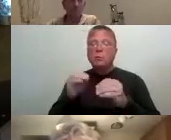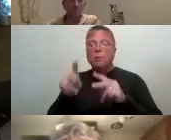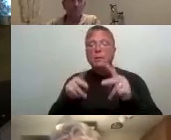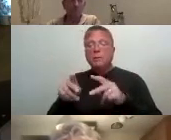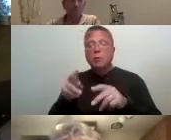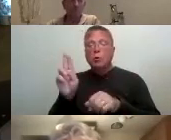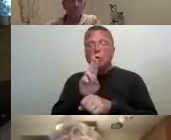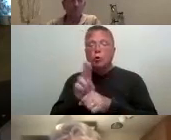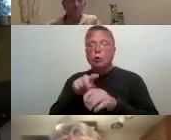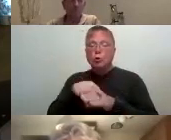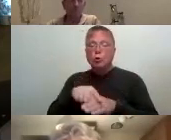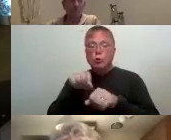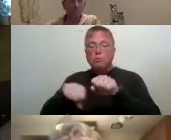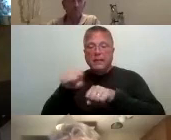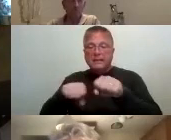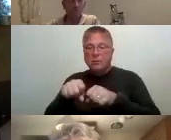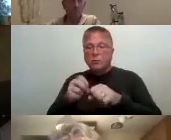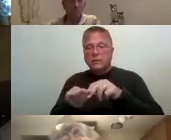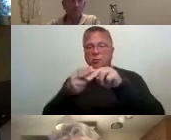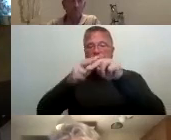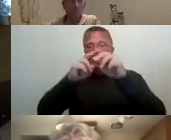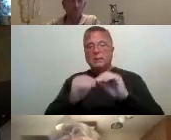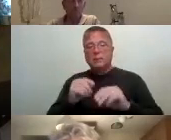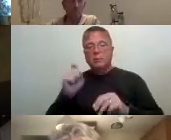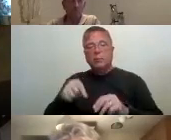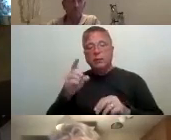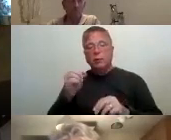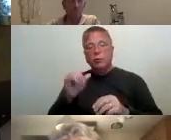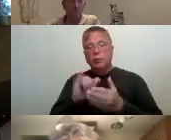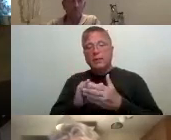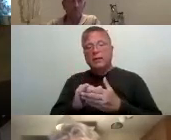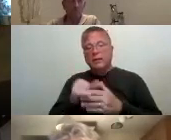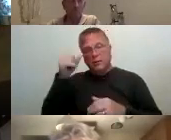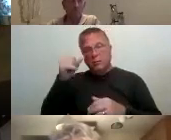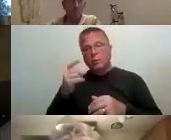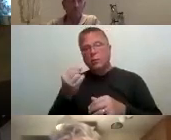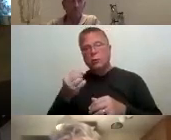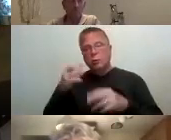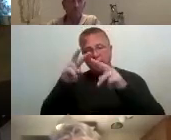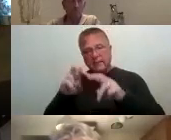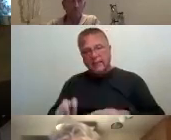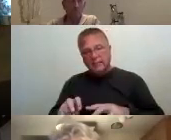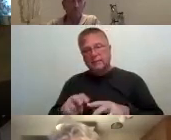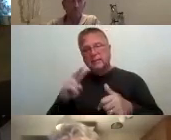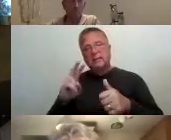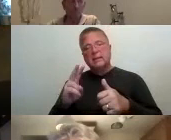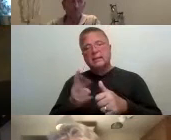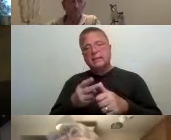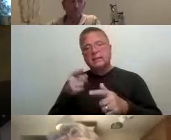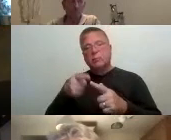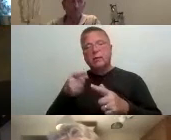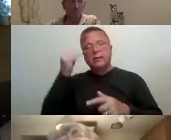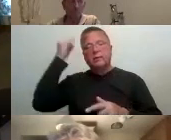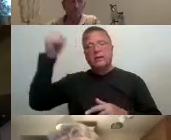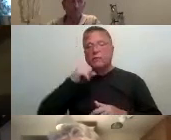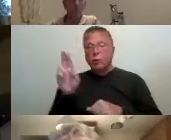numbers. And we need to remember that as we do the analysis. Second point is that even if you are not using